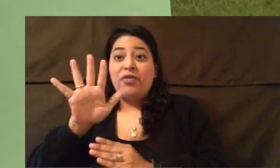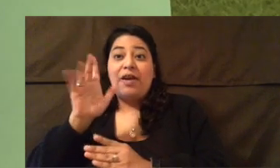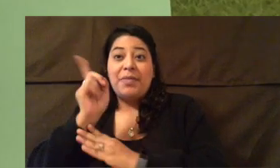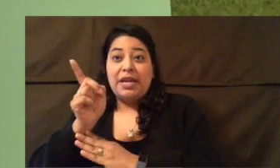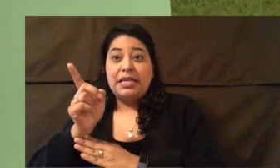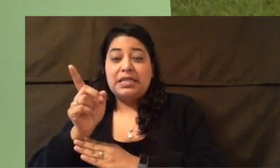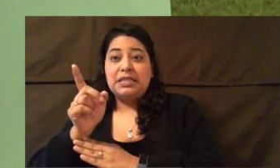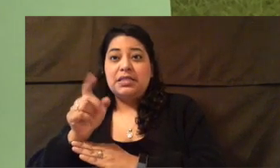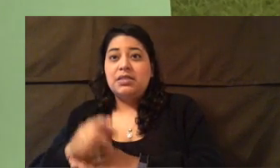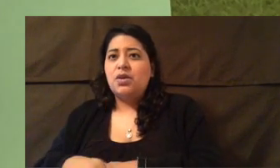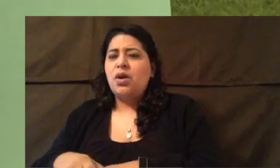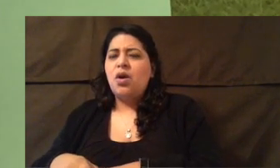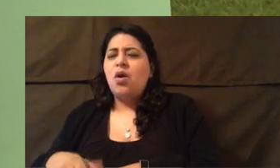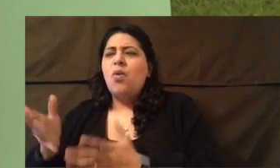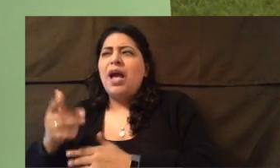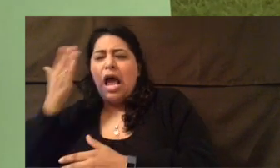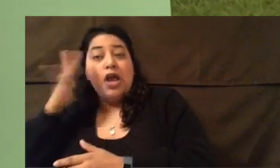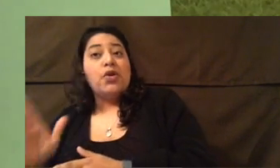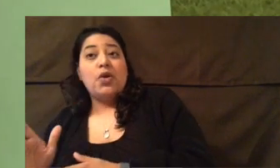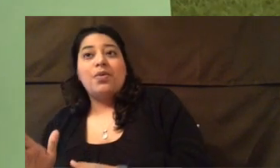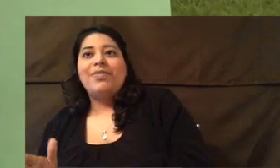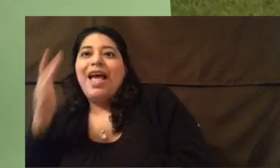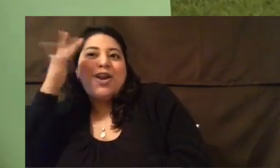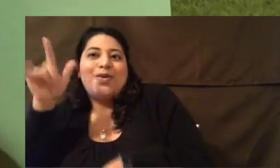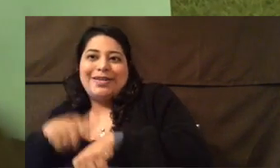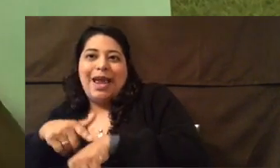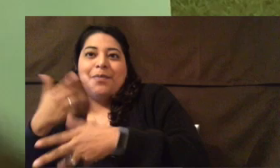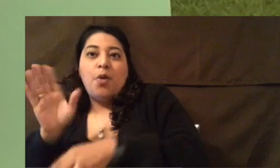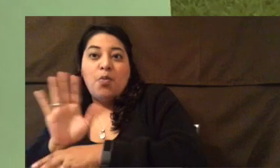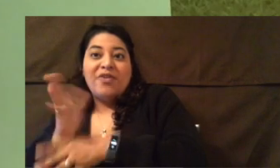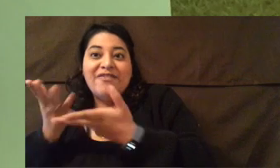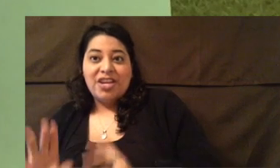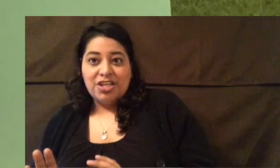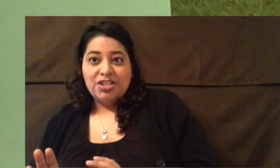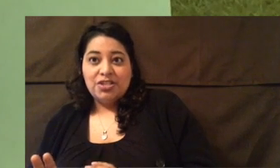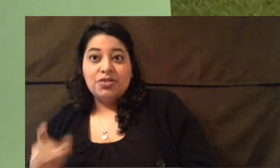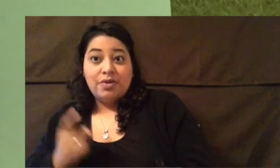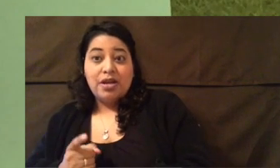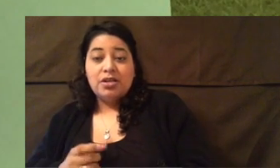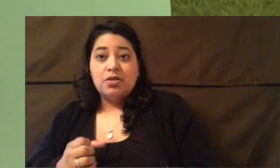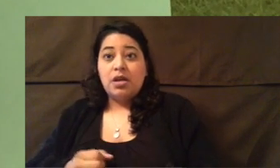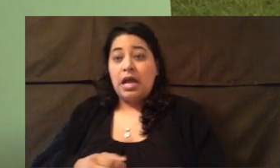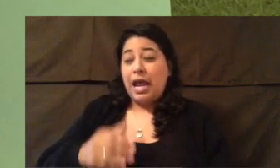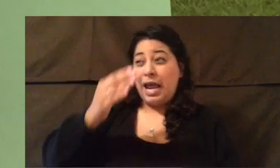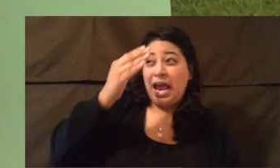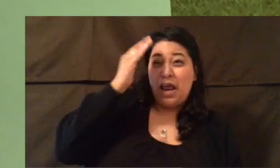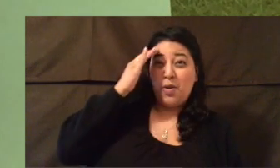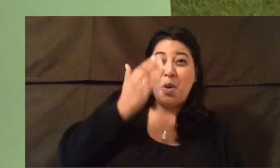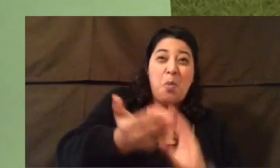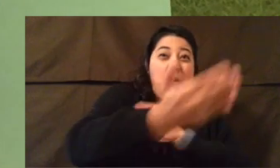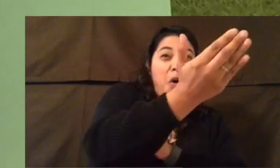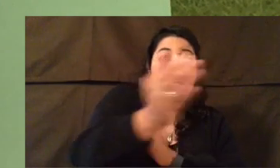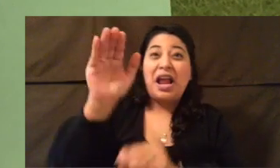minutes long. What do I not know? I don't know what time it was when the movie was over. Okay, so do